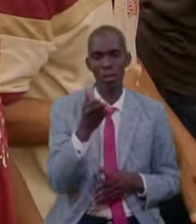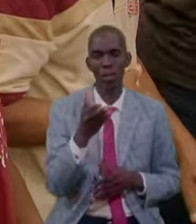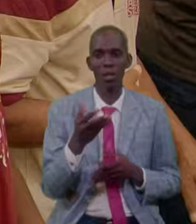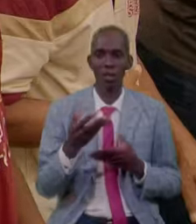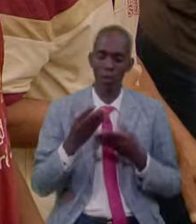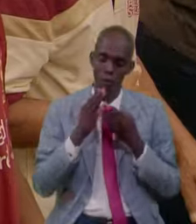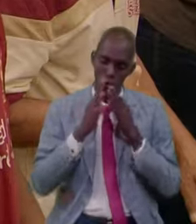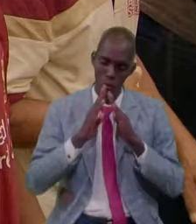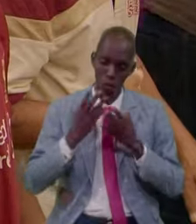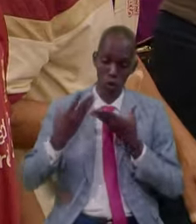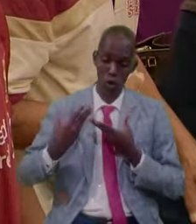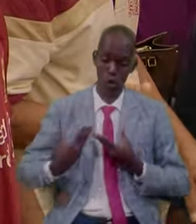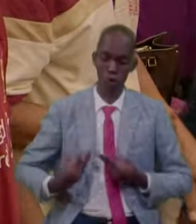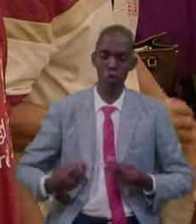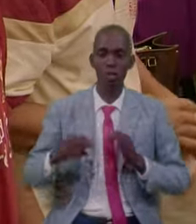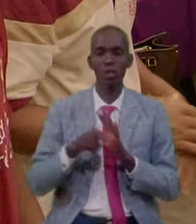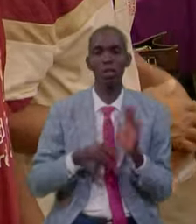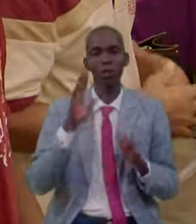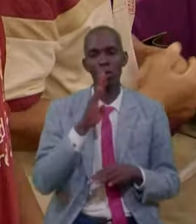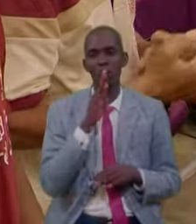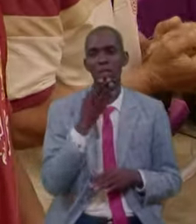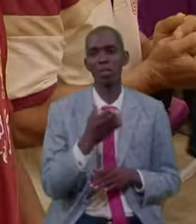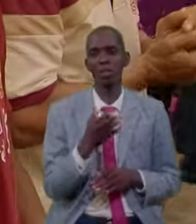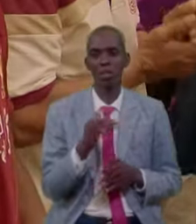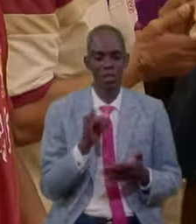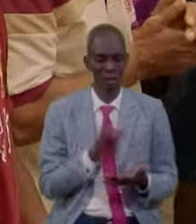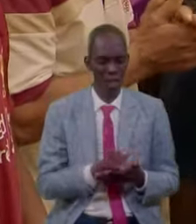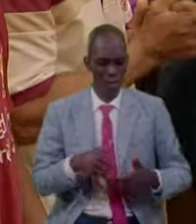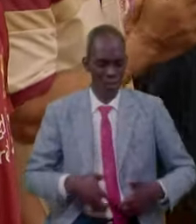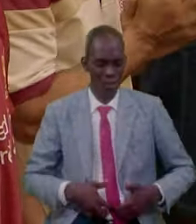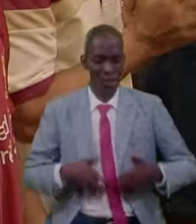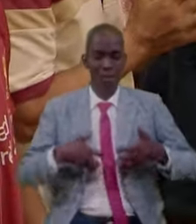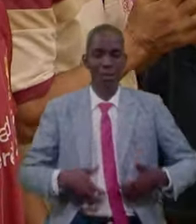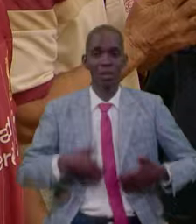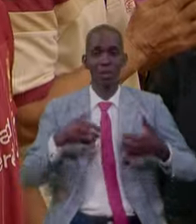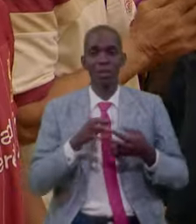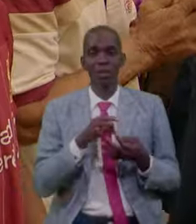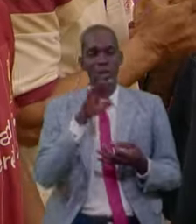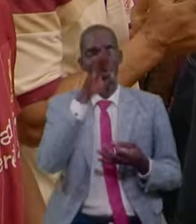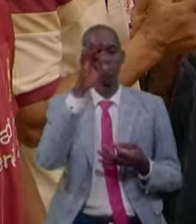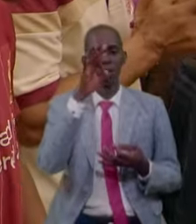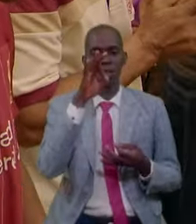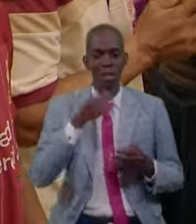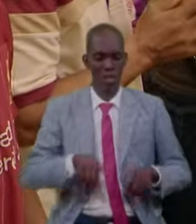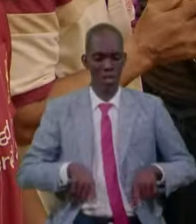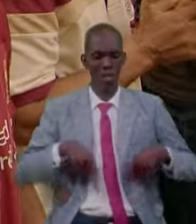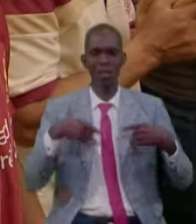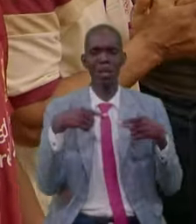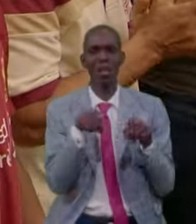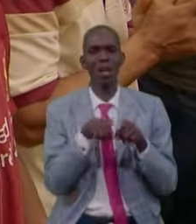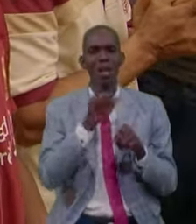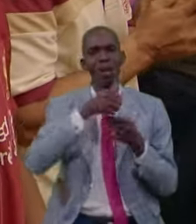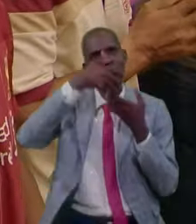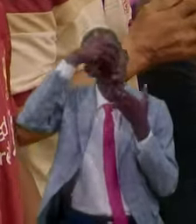Gentleness will be there. It's aggressive spirit, living like a lion, wanting